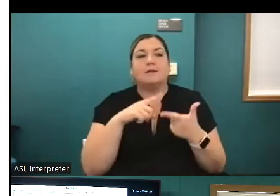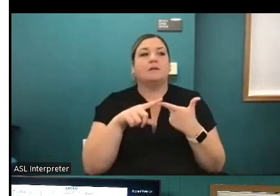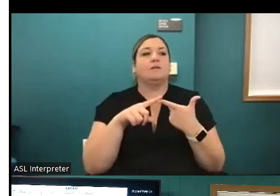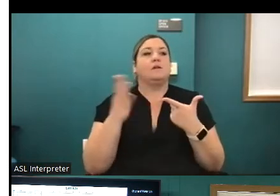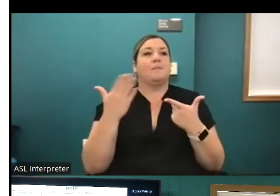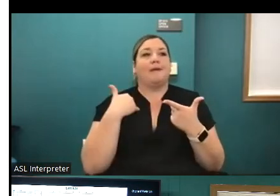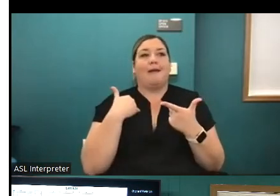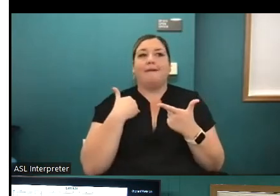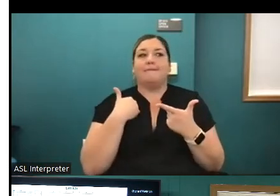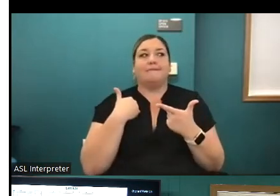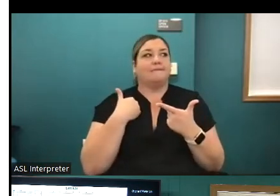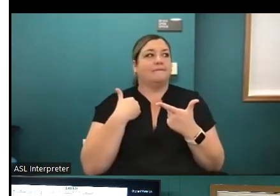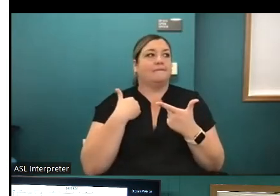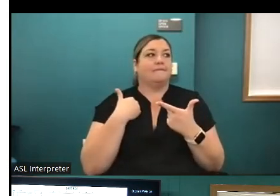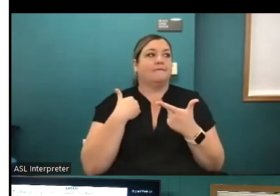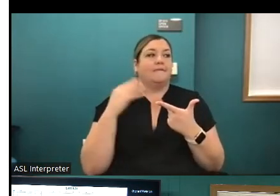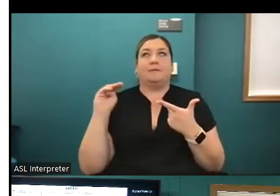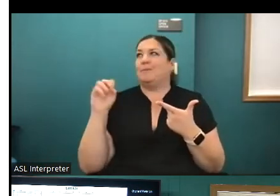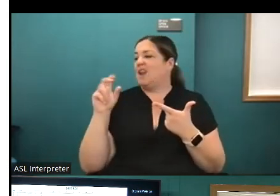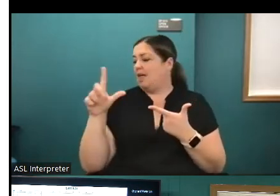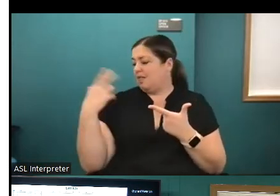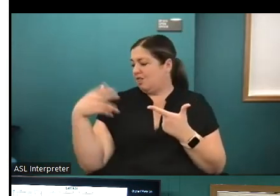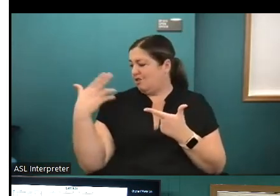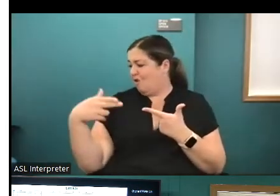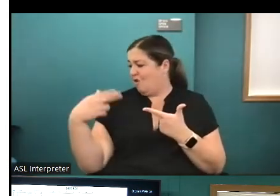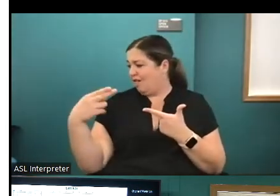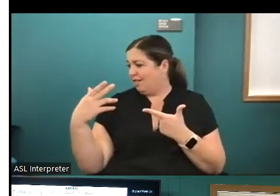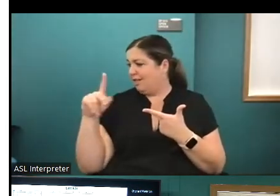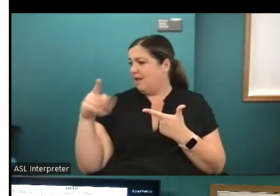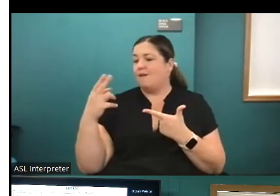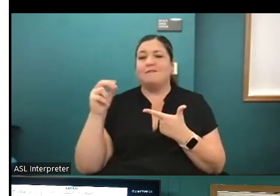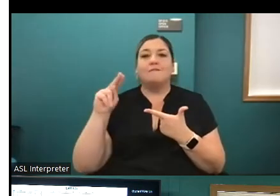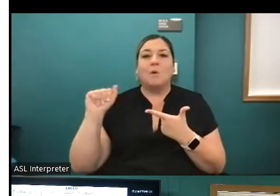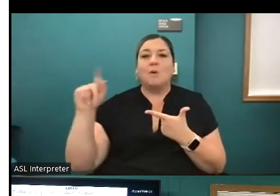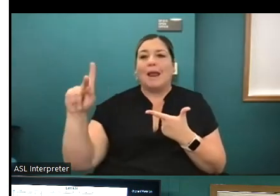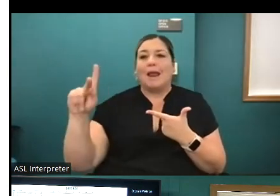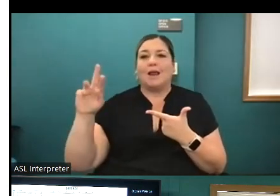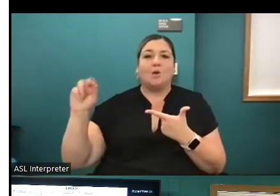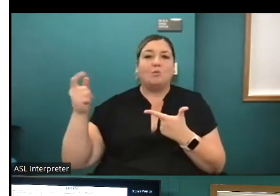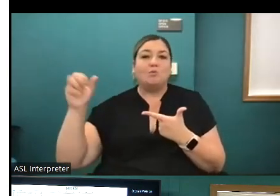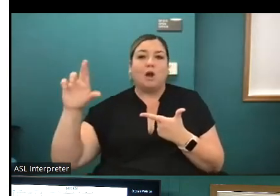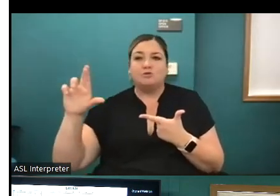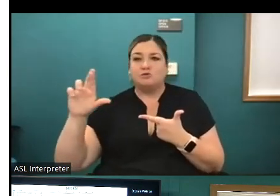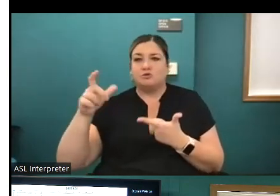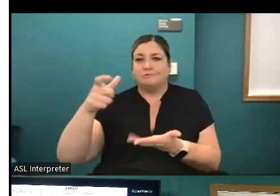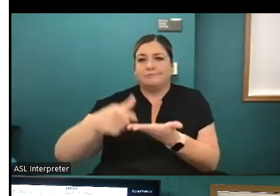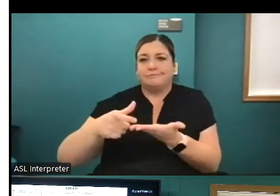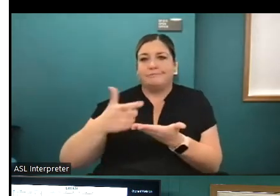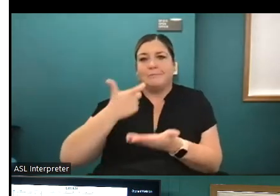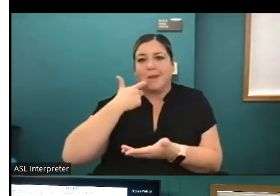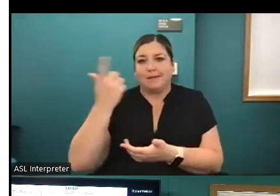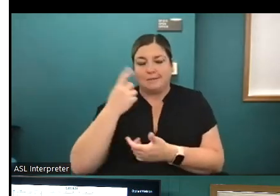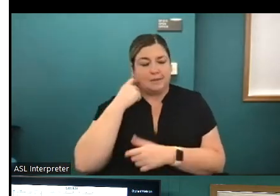with whatever Med-El's is called. It might come with Phonak Roger. And in